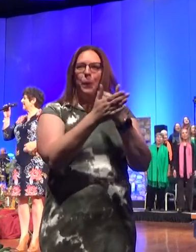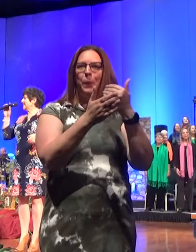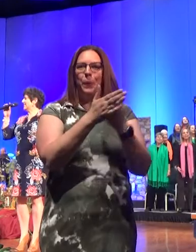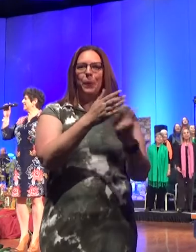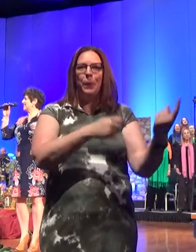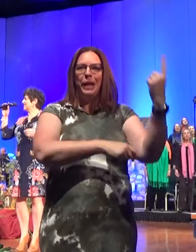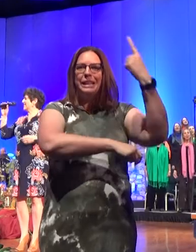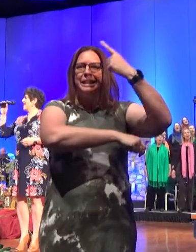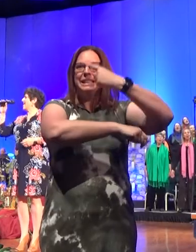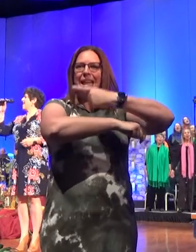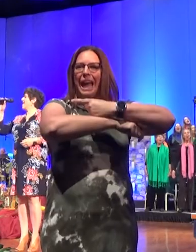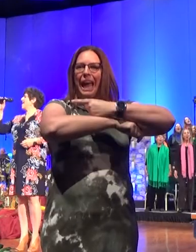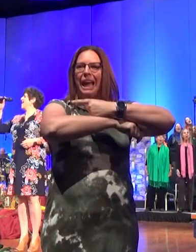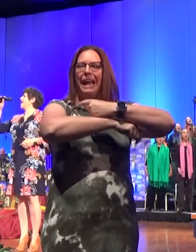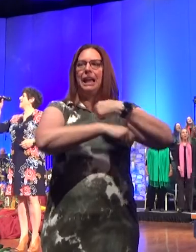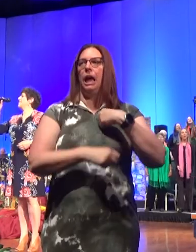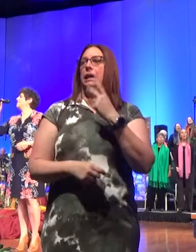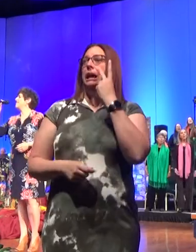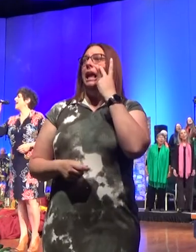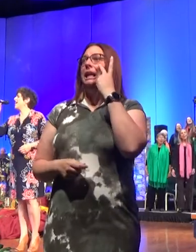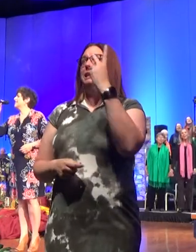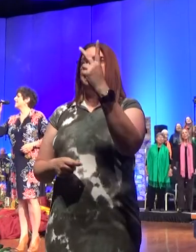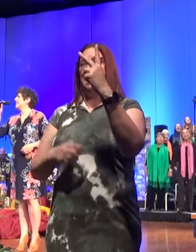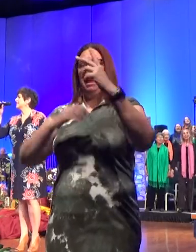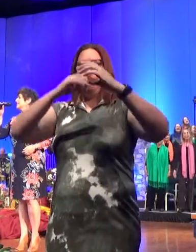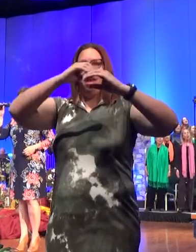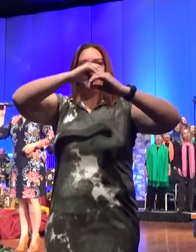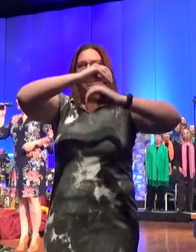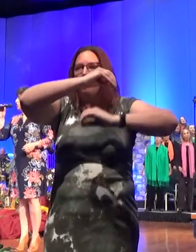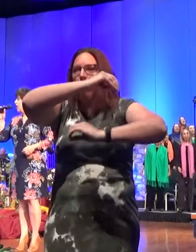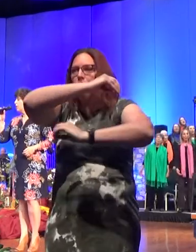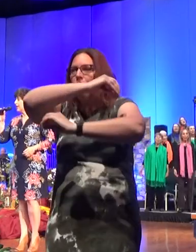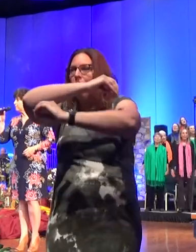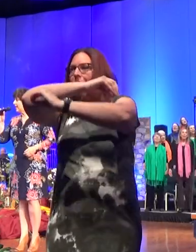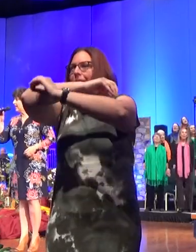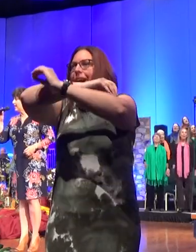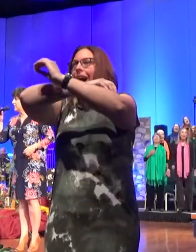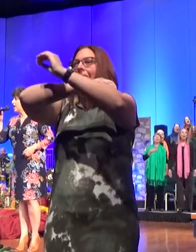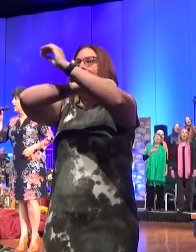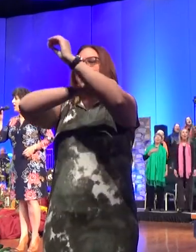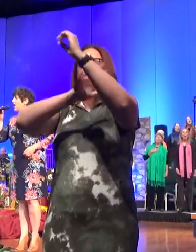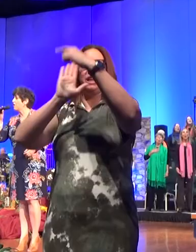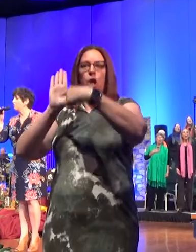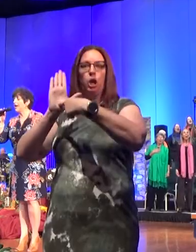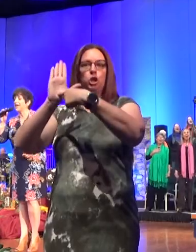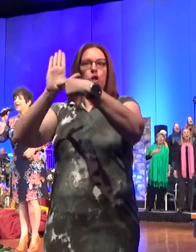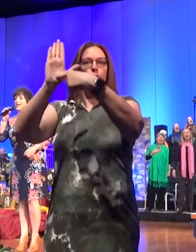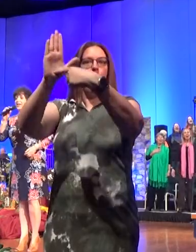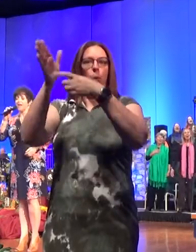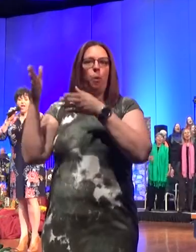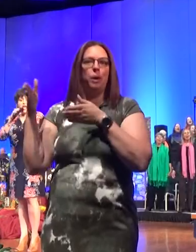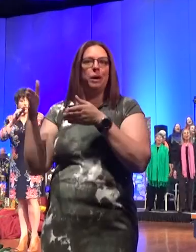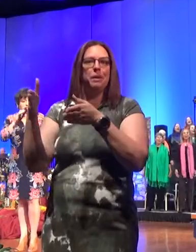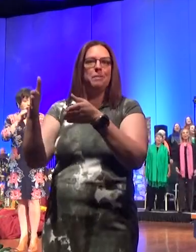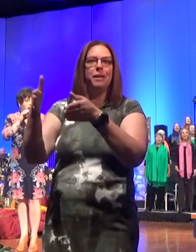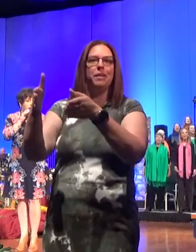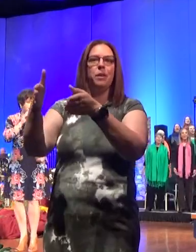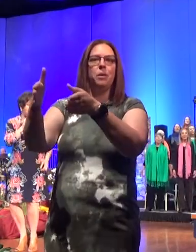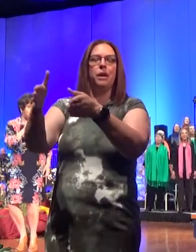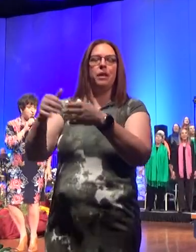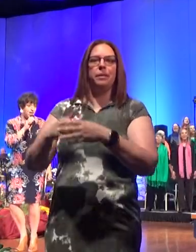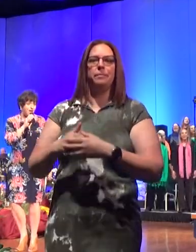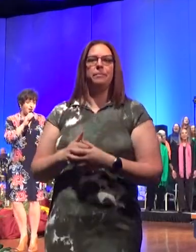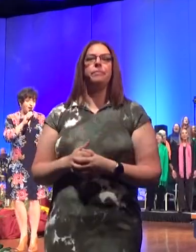the sun rising, showing me the way. And everything will